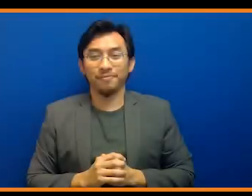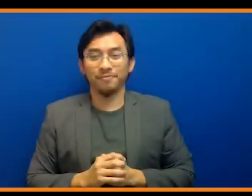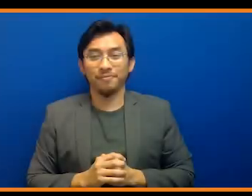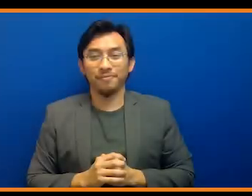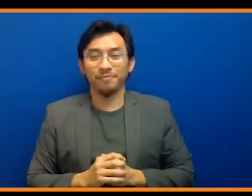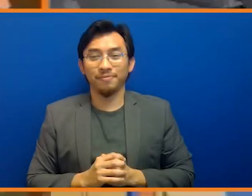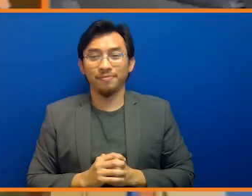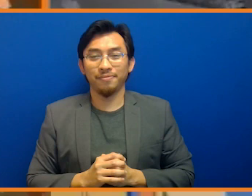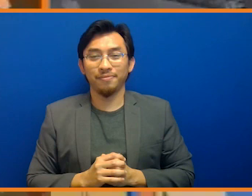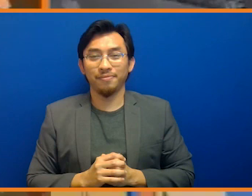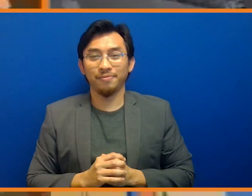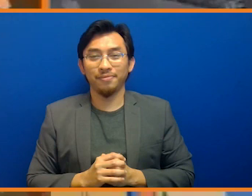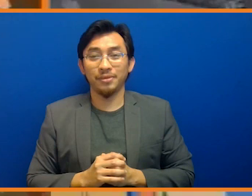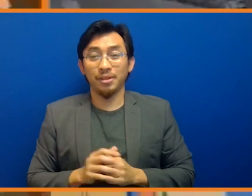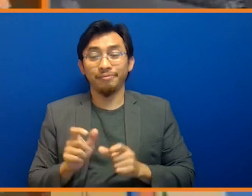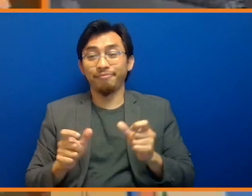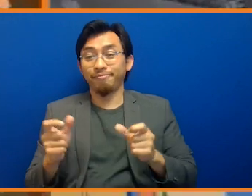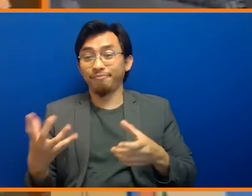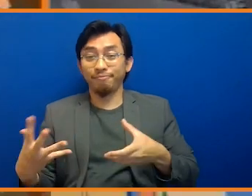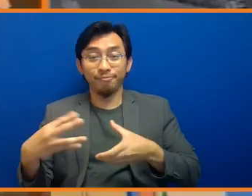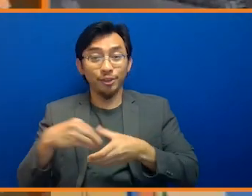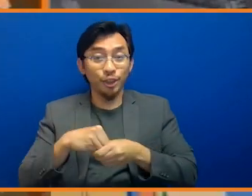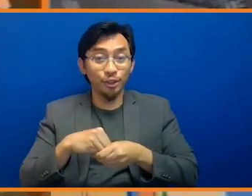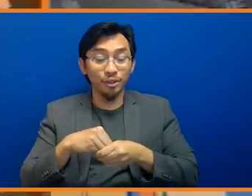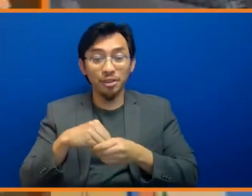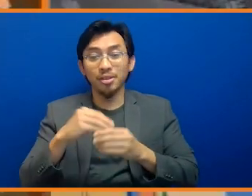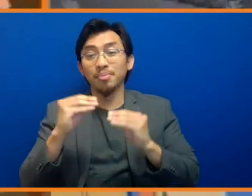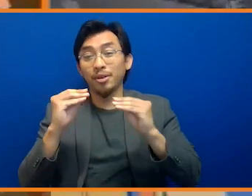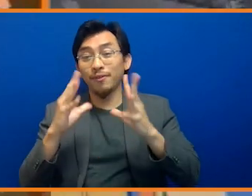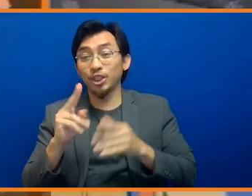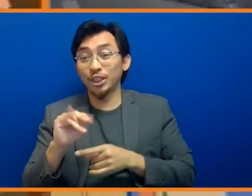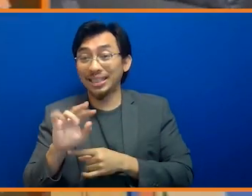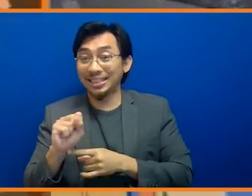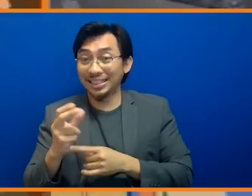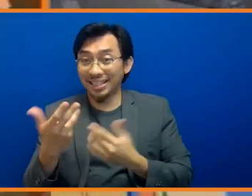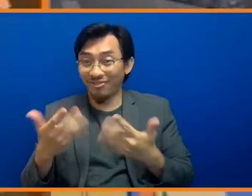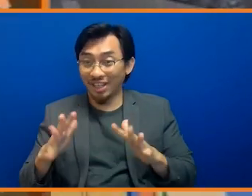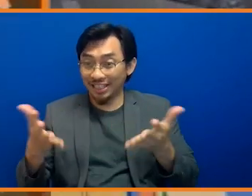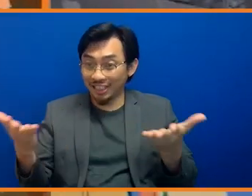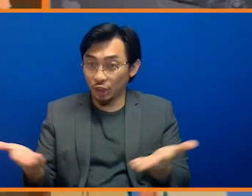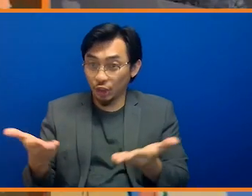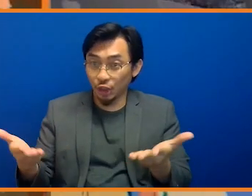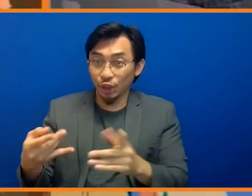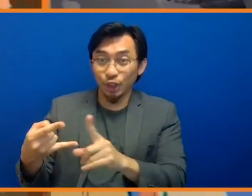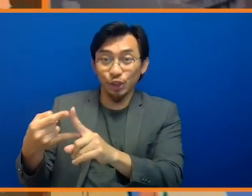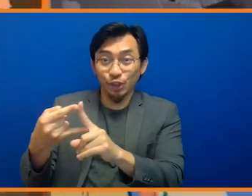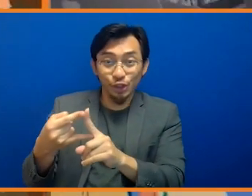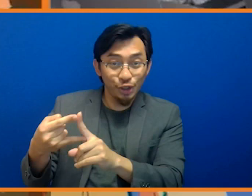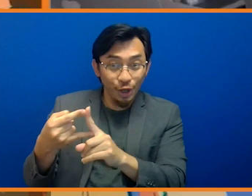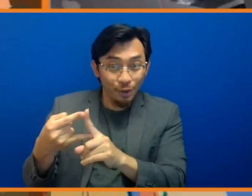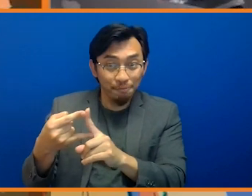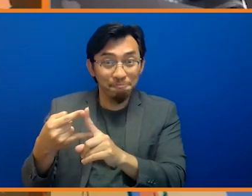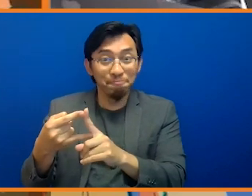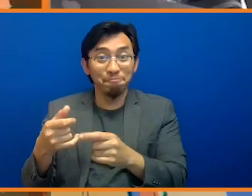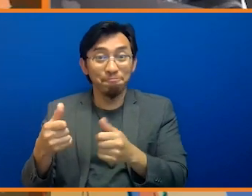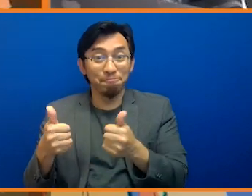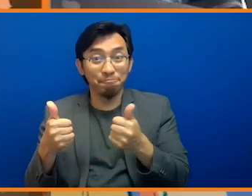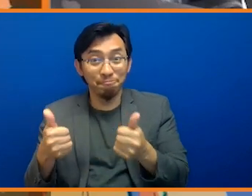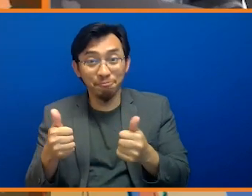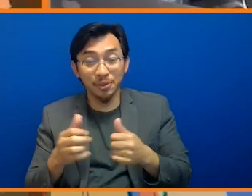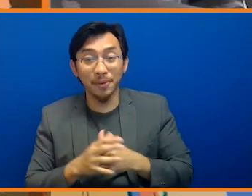The participant to join to the Zoom. Do you believe Prof. Nishi is already in